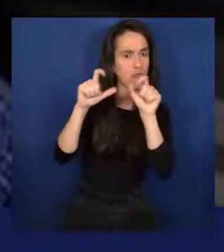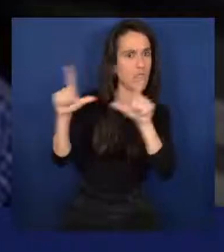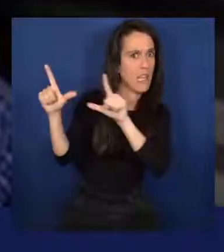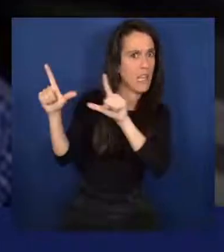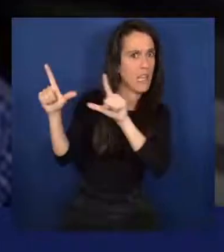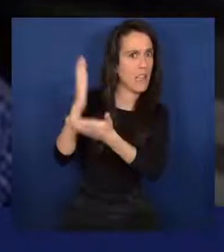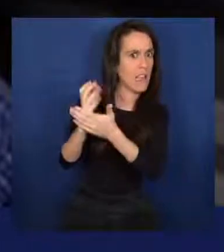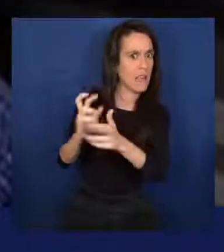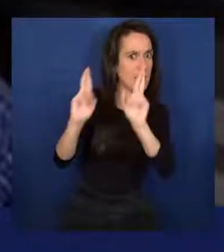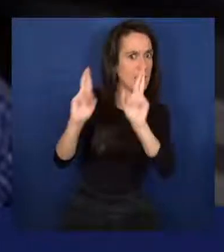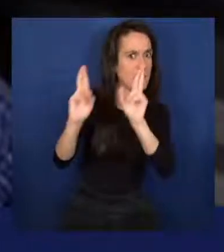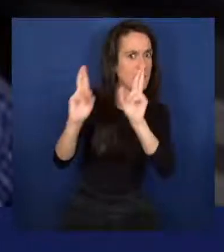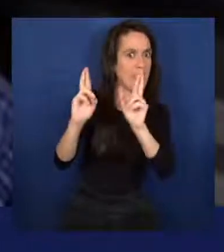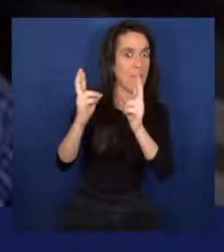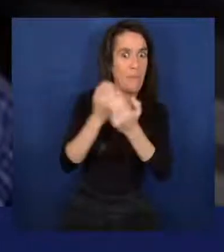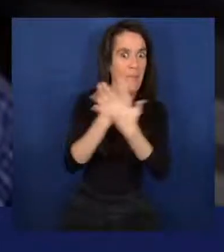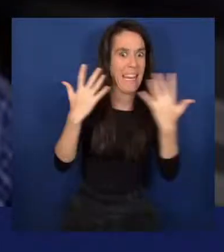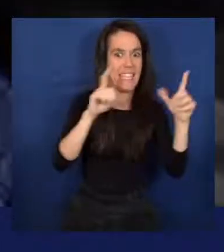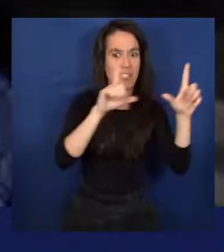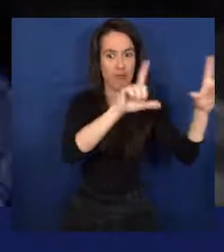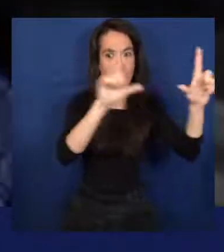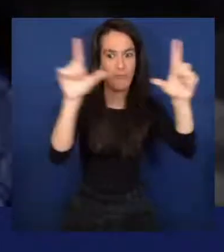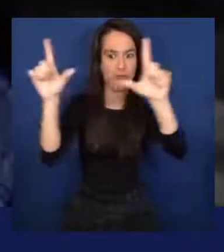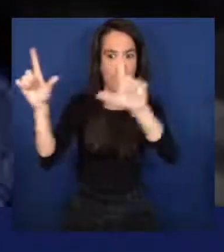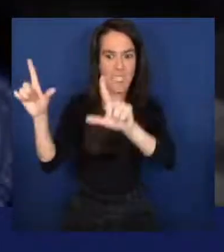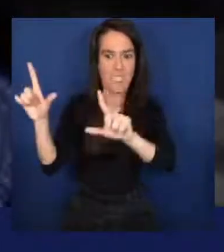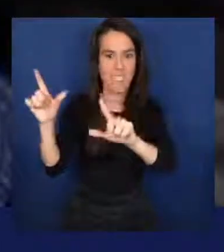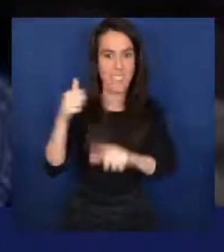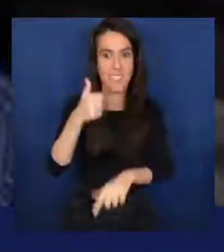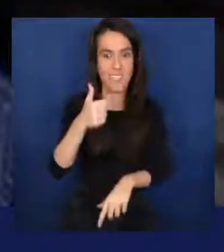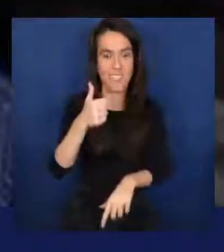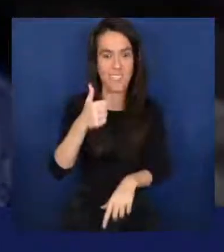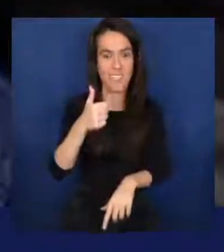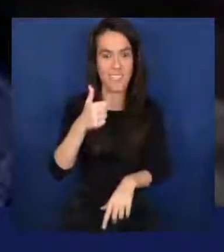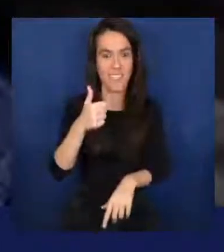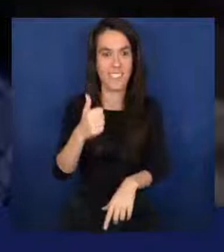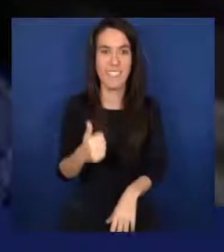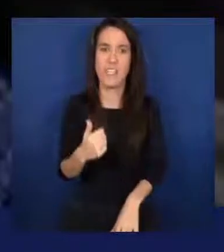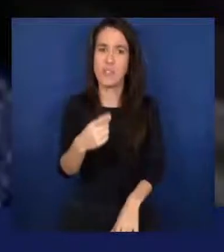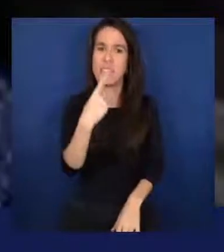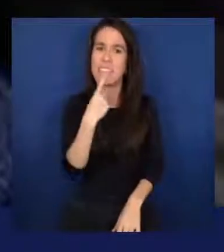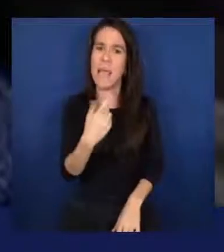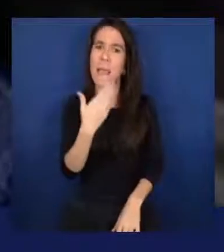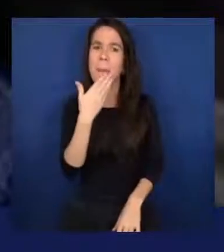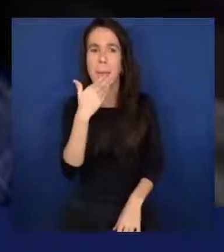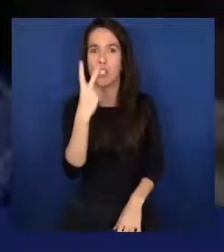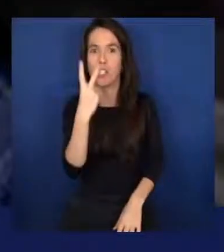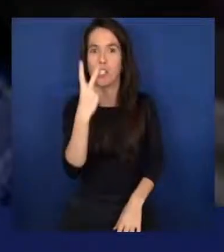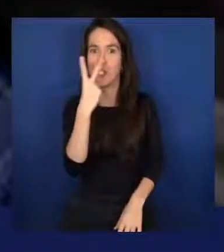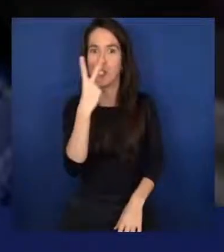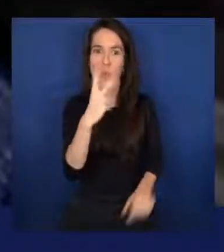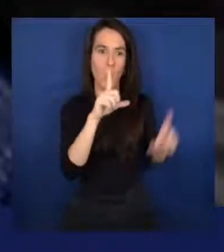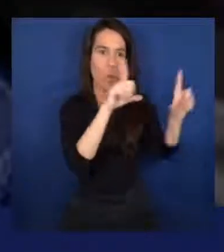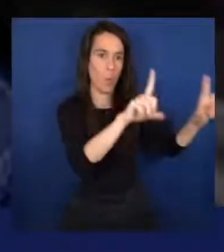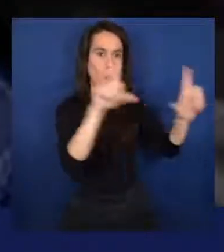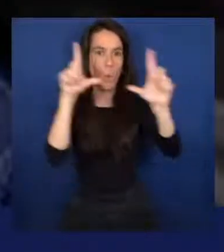because there are many. I know you recommended we have 2 monitors, but I'm not a 2-monitor kind of guy,